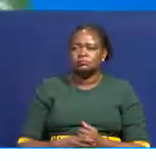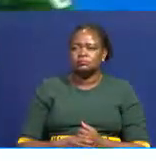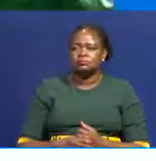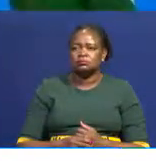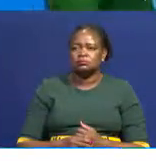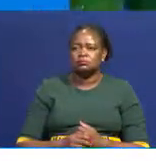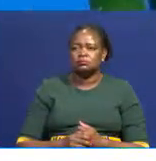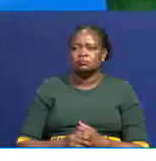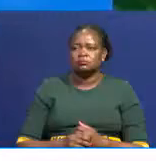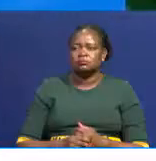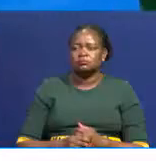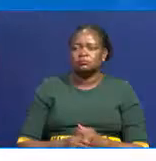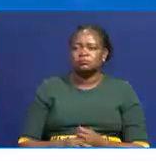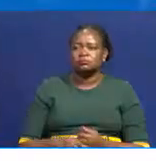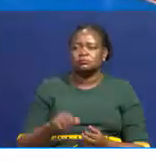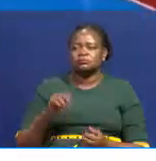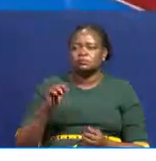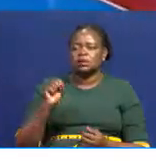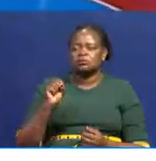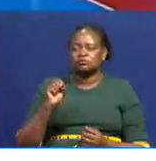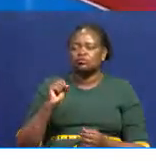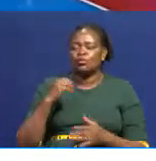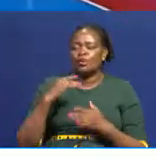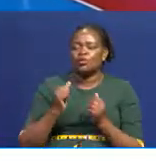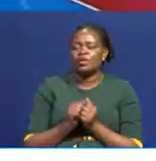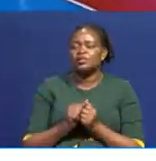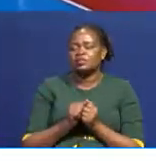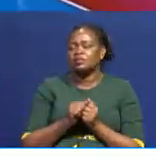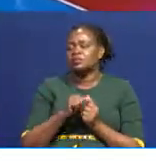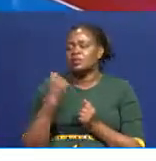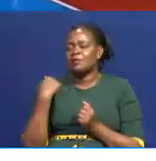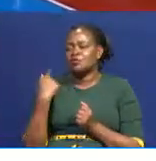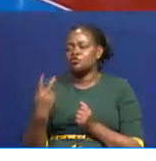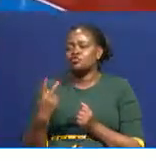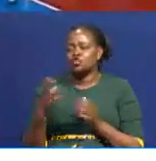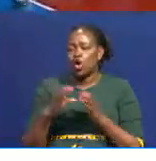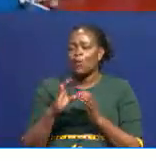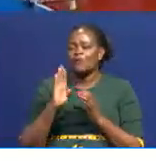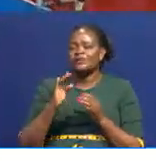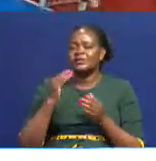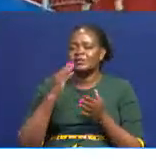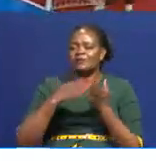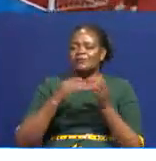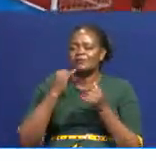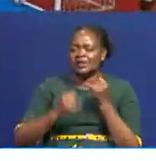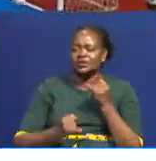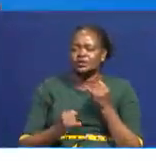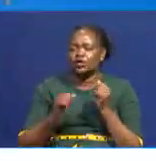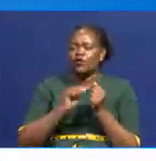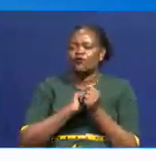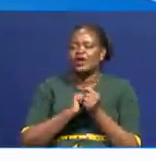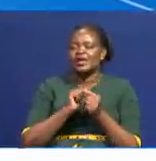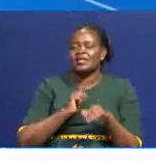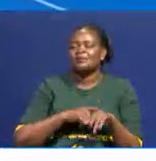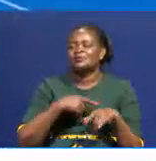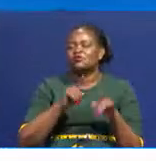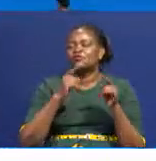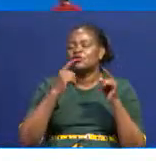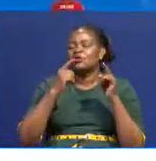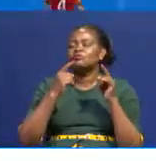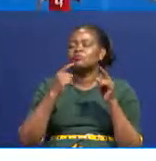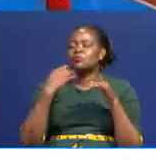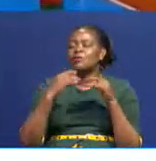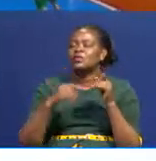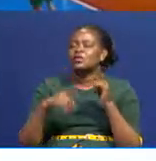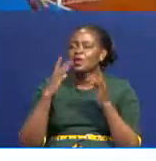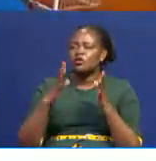finally get their name. Atlas of Lions will face the runners-up of Group B in the semi-finals on Friday, while Angola has a date with the winner of Group B